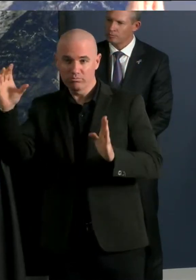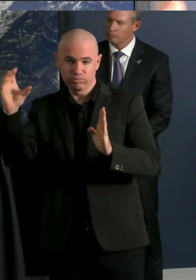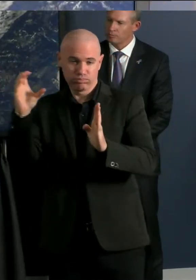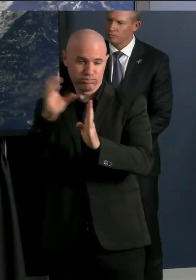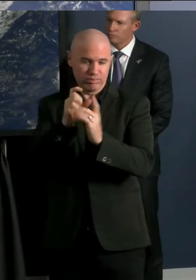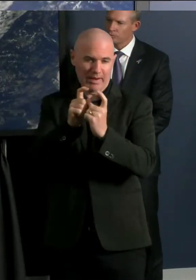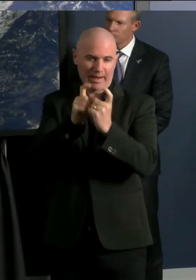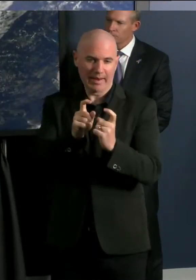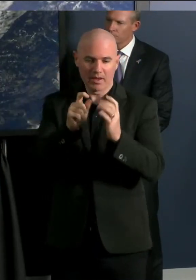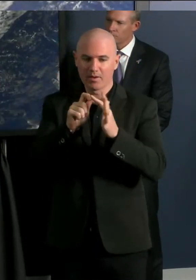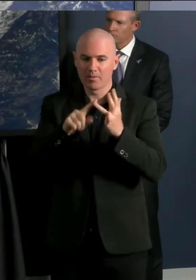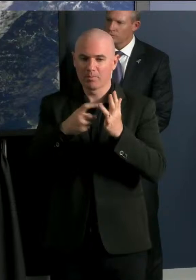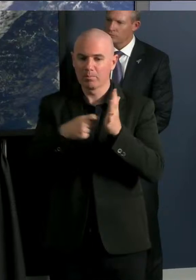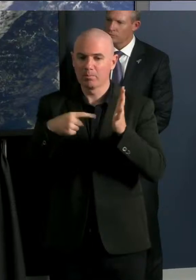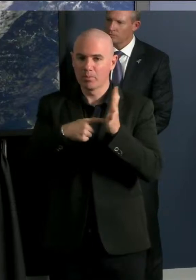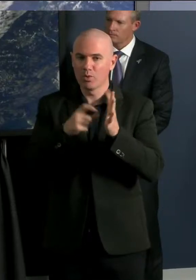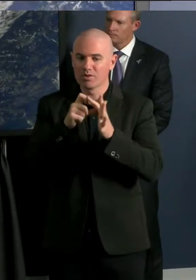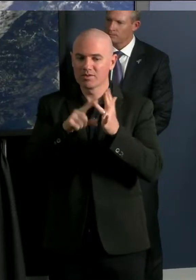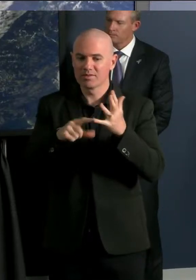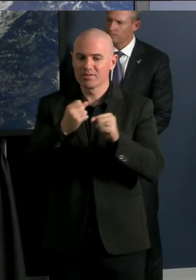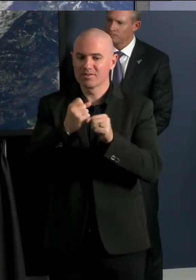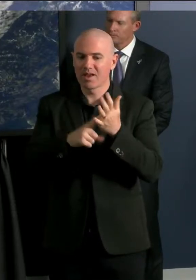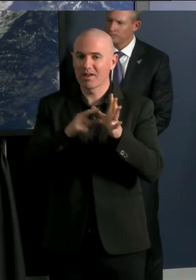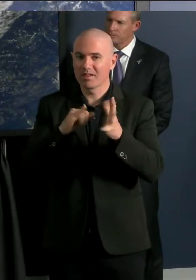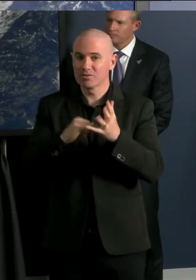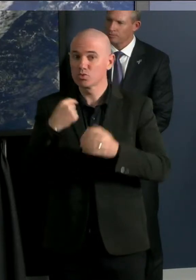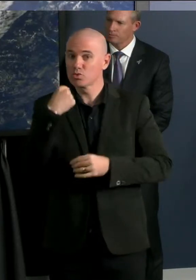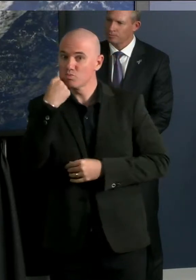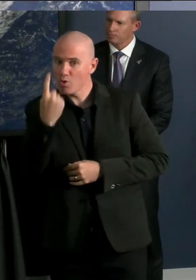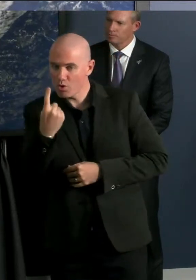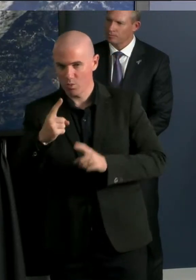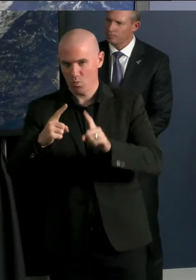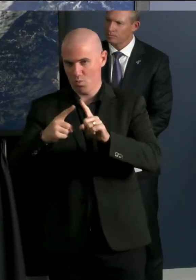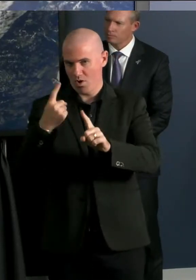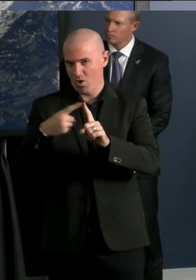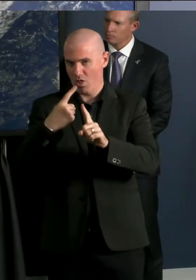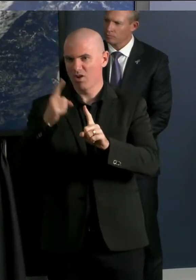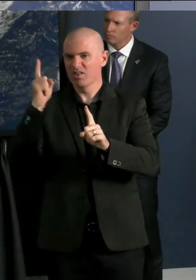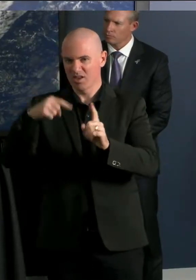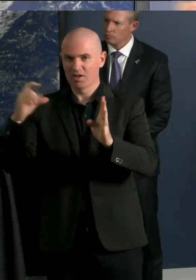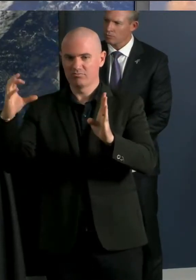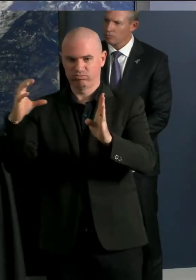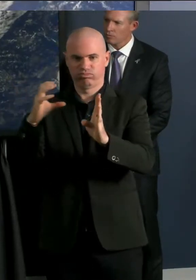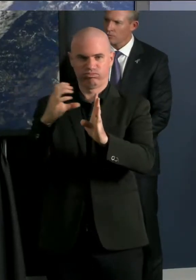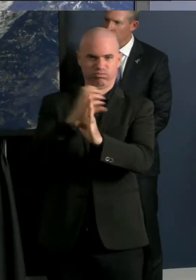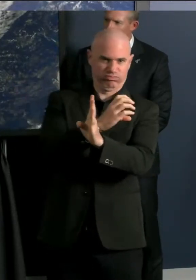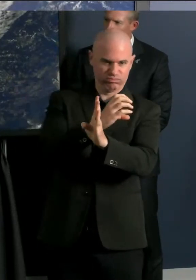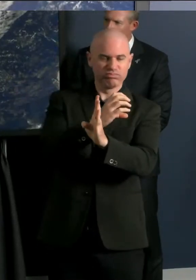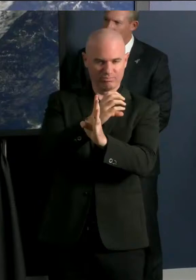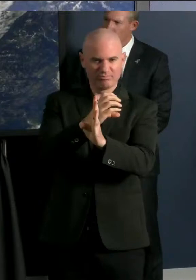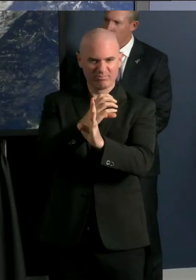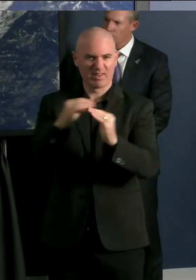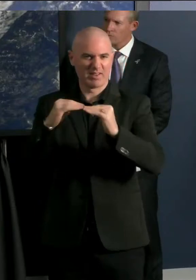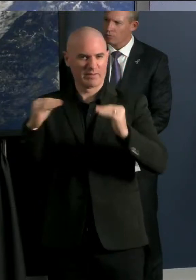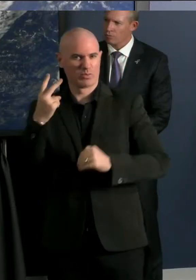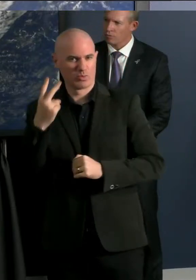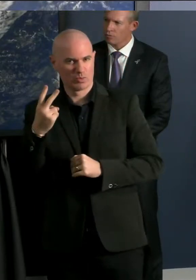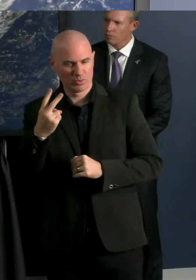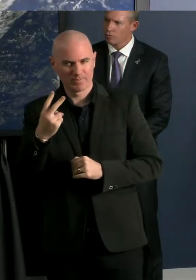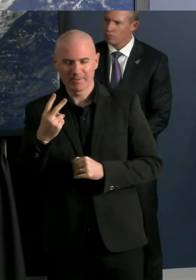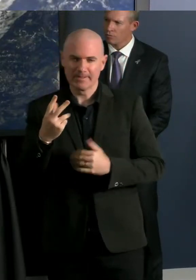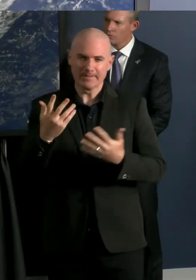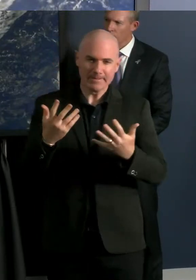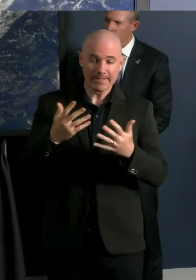Douglas at around 1 p.m. tomorrow. There are a small range of scenarios around the exact time of